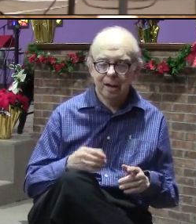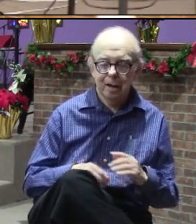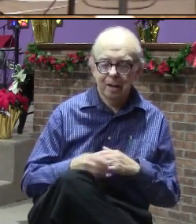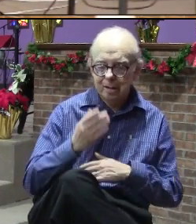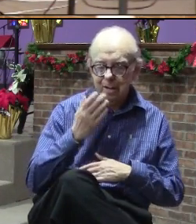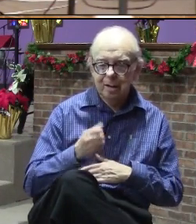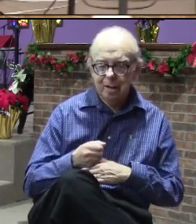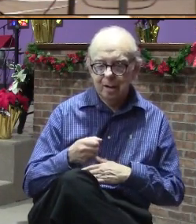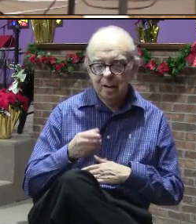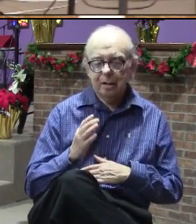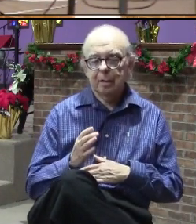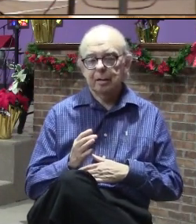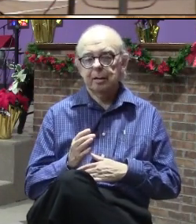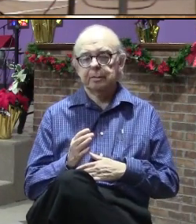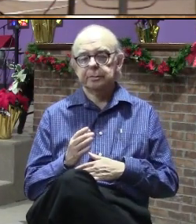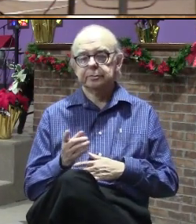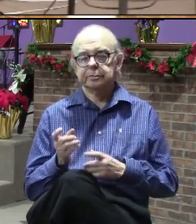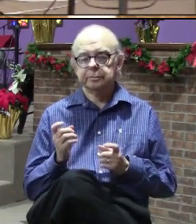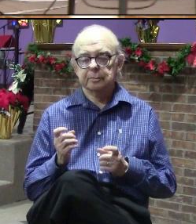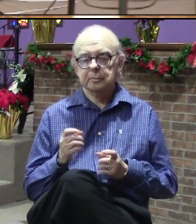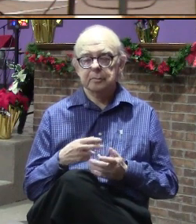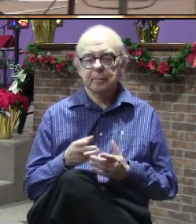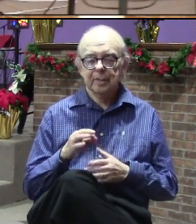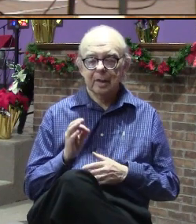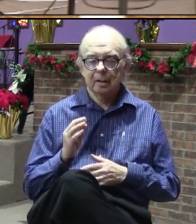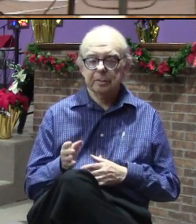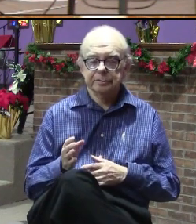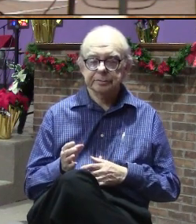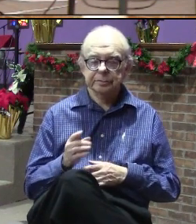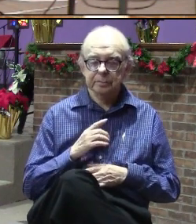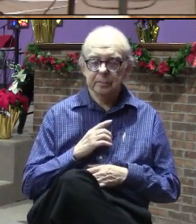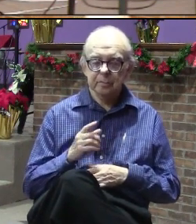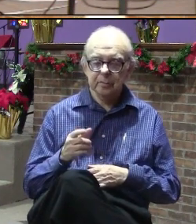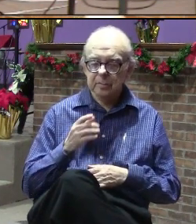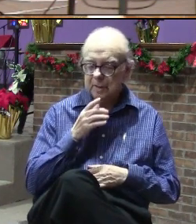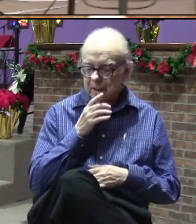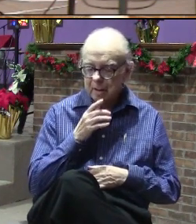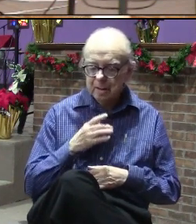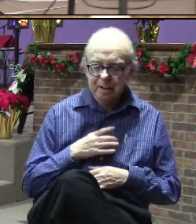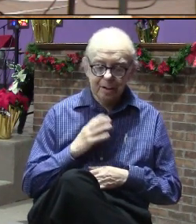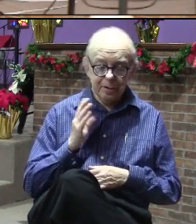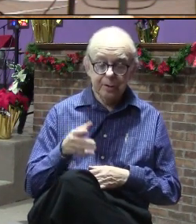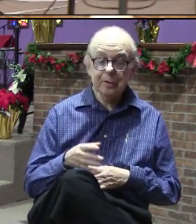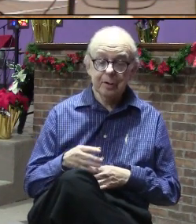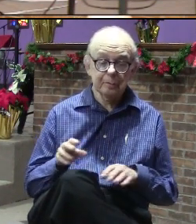when you come into the presence of God and the Holy Spirit's there, ladies and gentlemen, you're going to boogie.